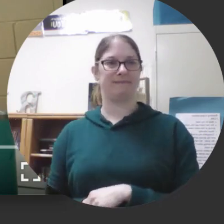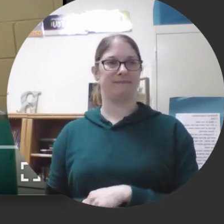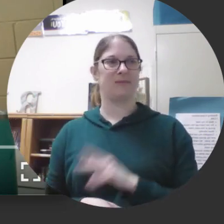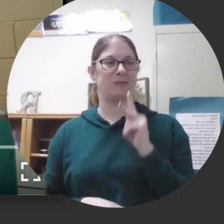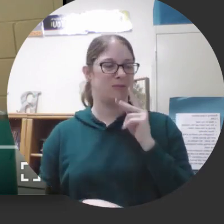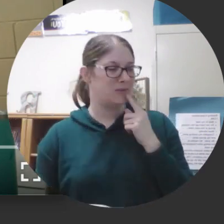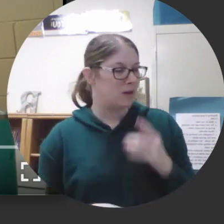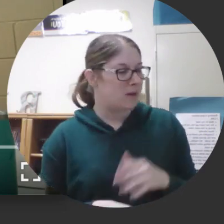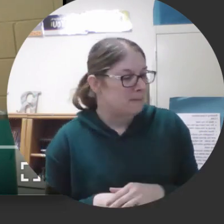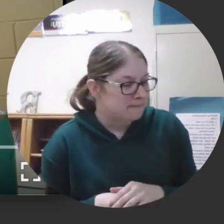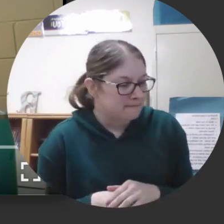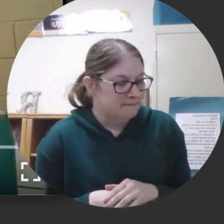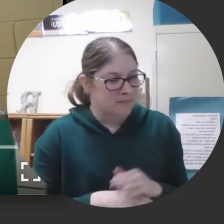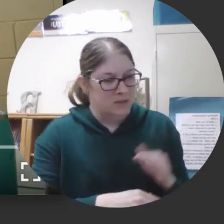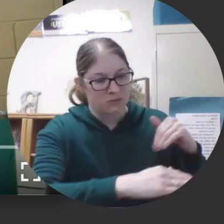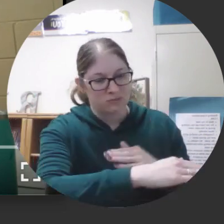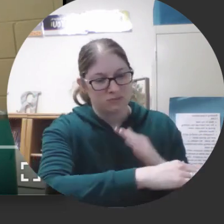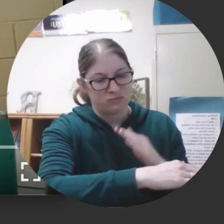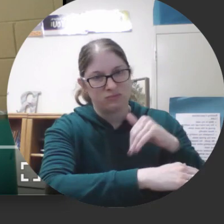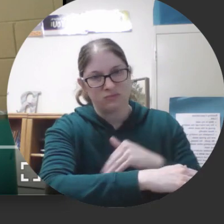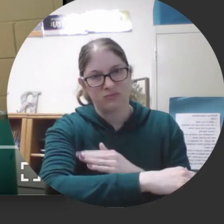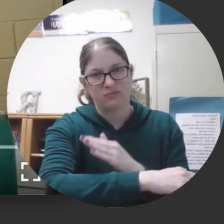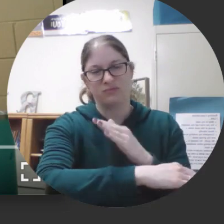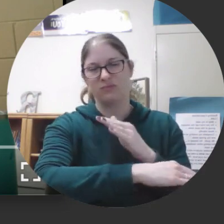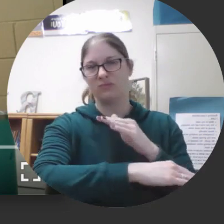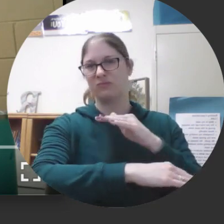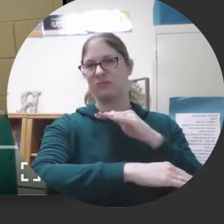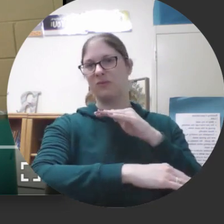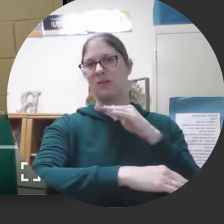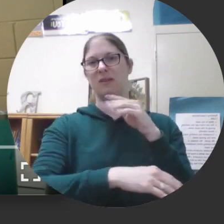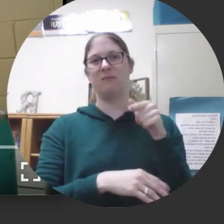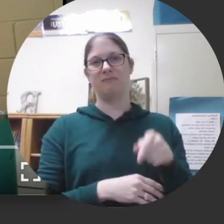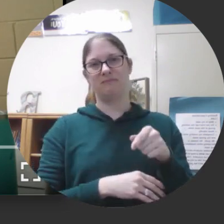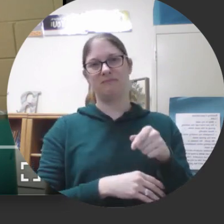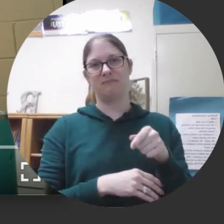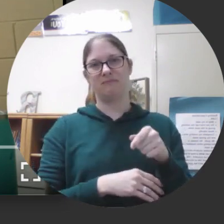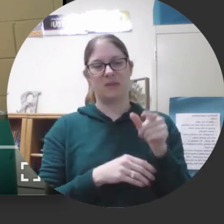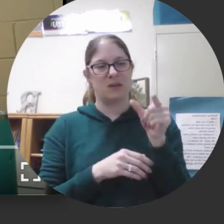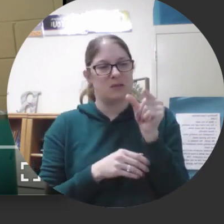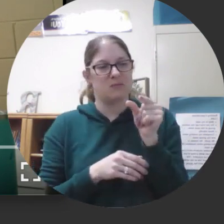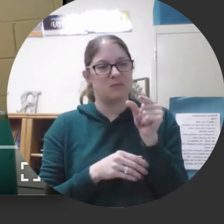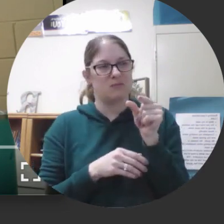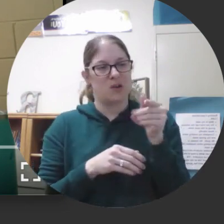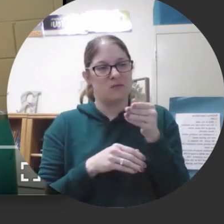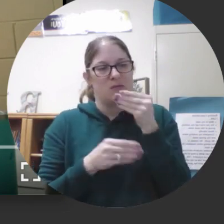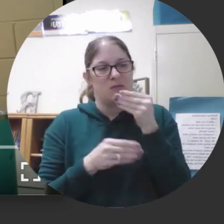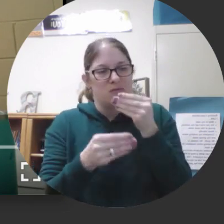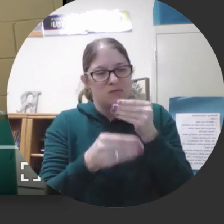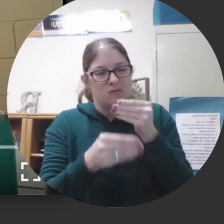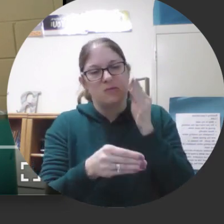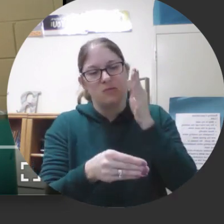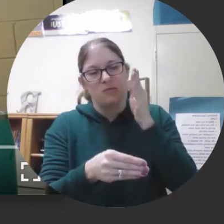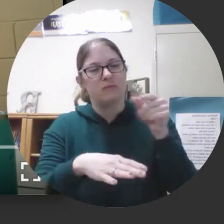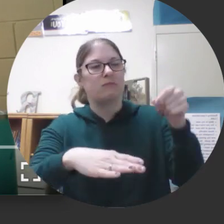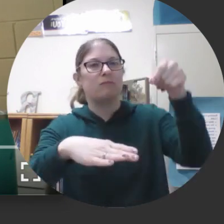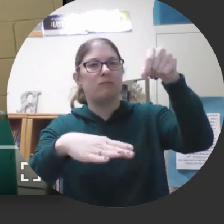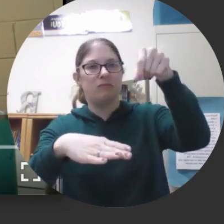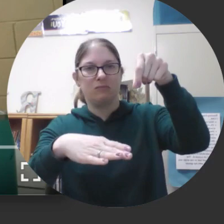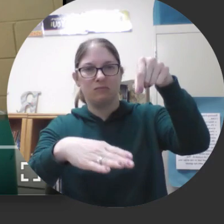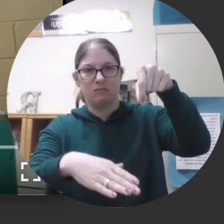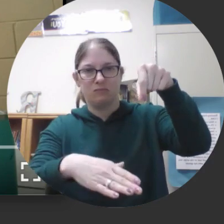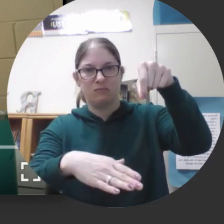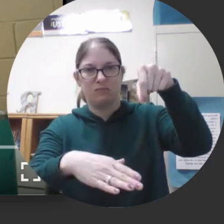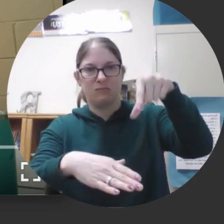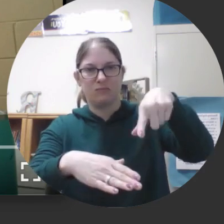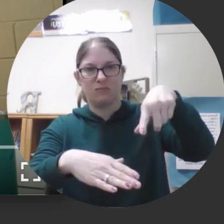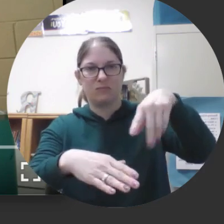that. Crusoe looked directly at her. His eyes, she noticed, were lozenge-shaped, very dark, and bright with a look of